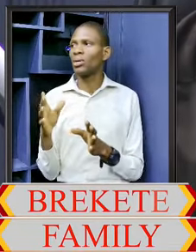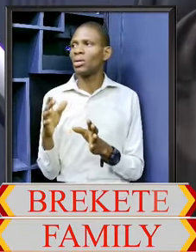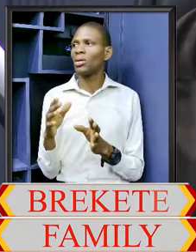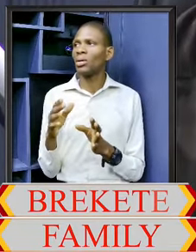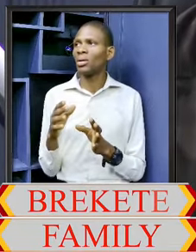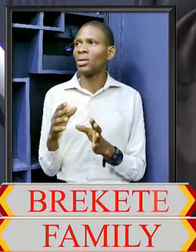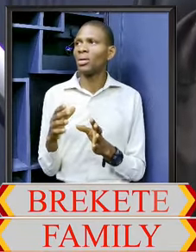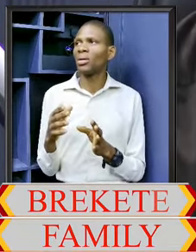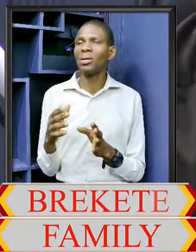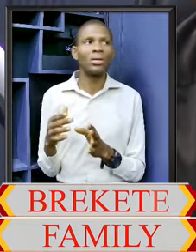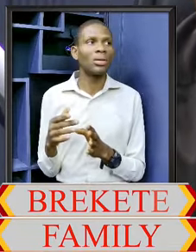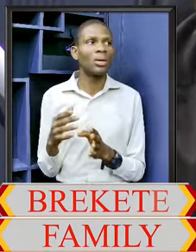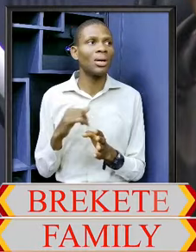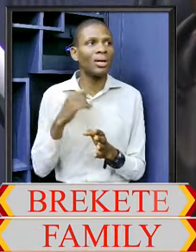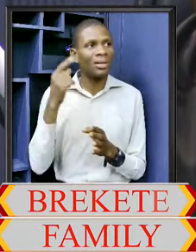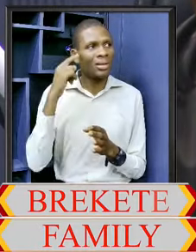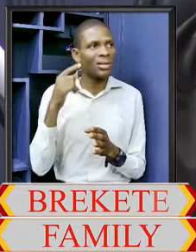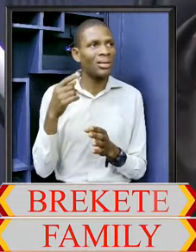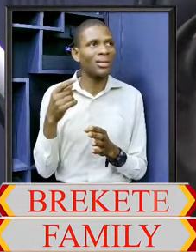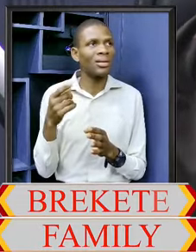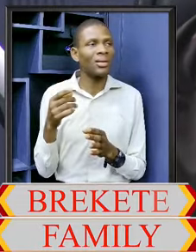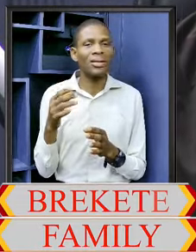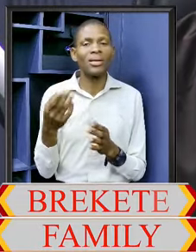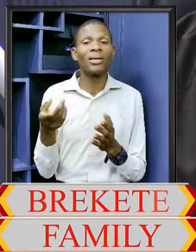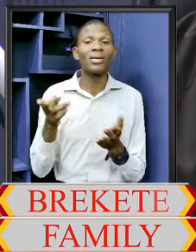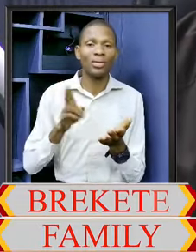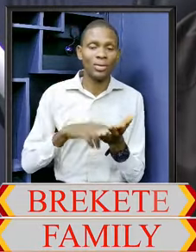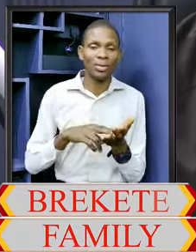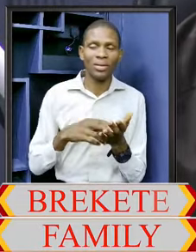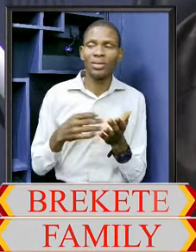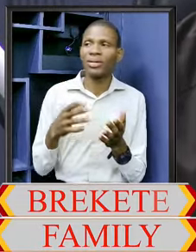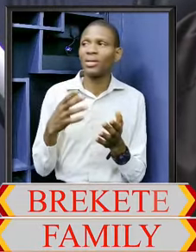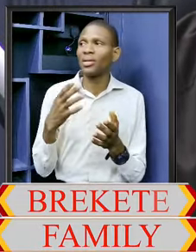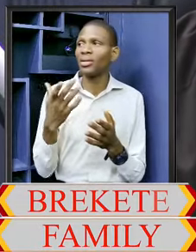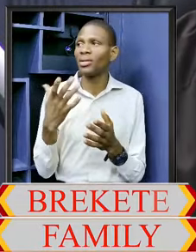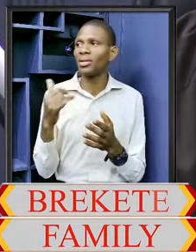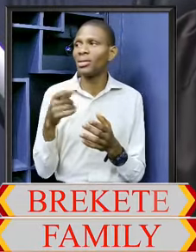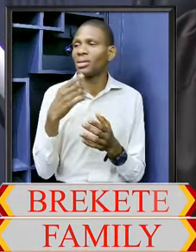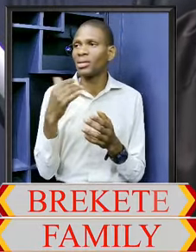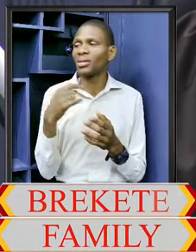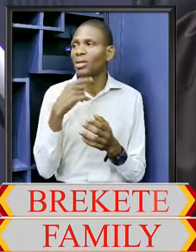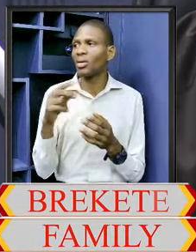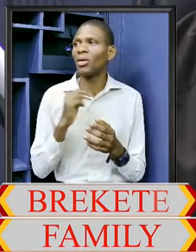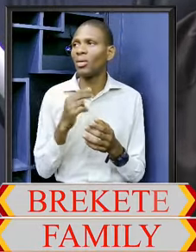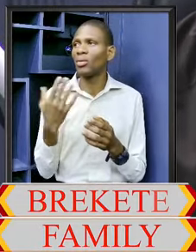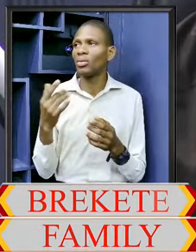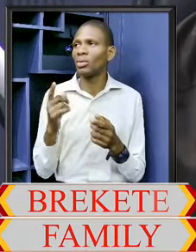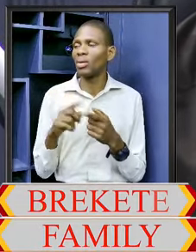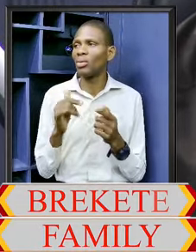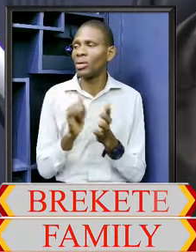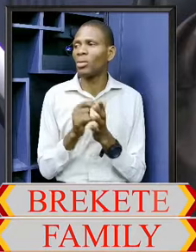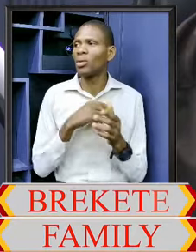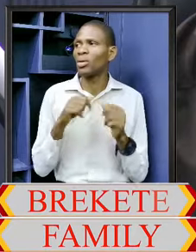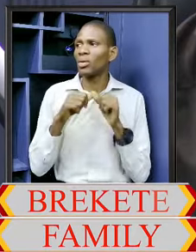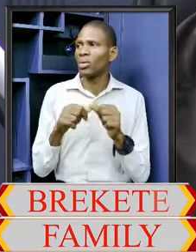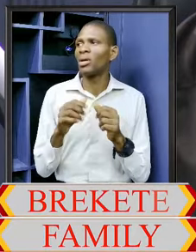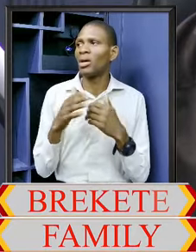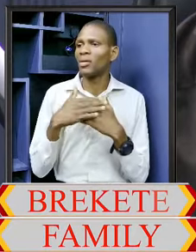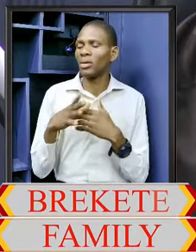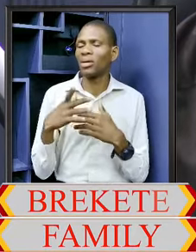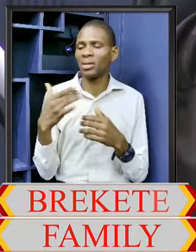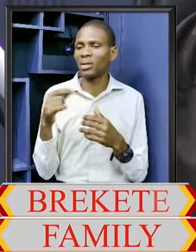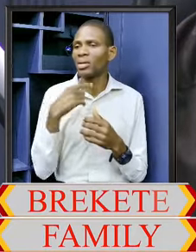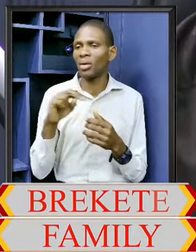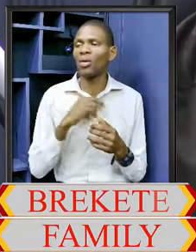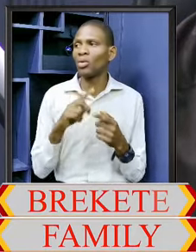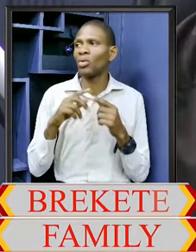we came. I didn't say endorsement na better thing for any person yes, where they do we politics. Came, they say continue. And after they say